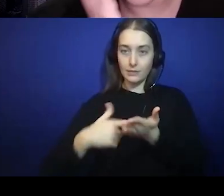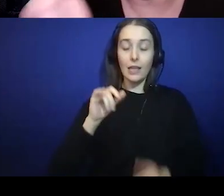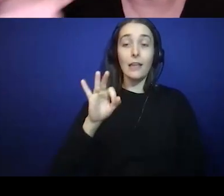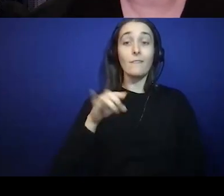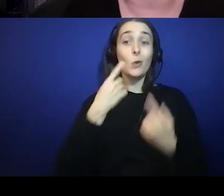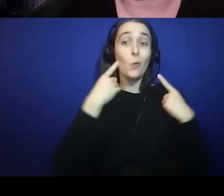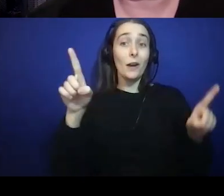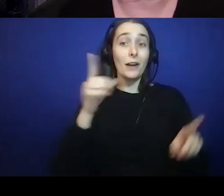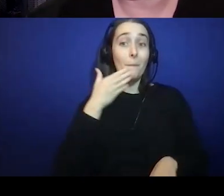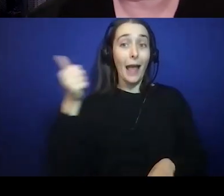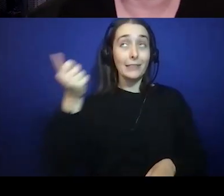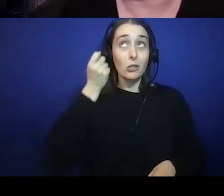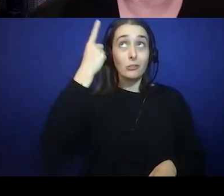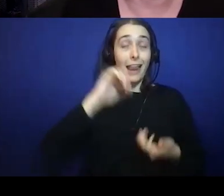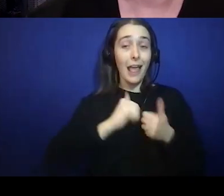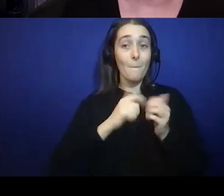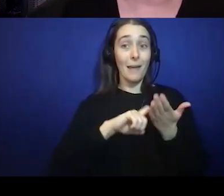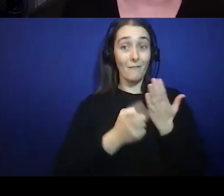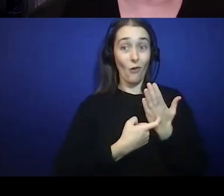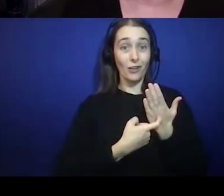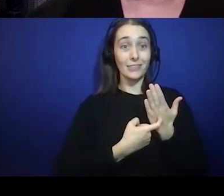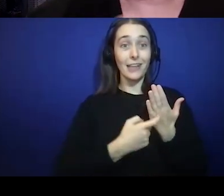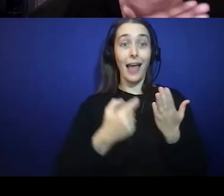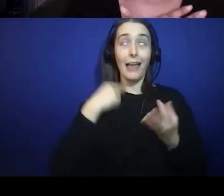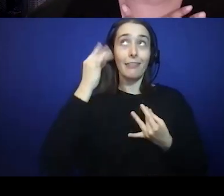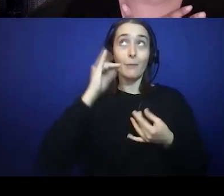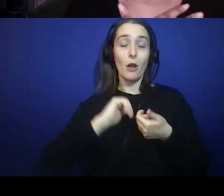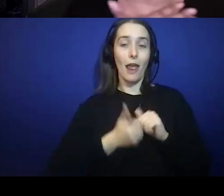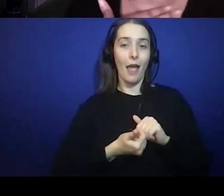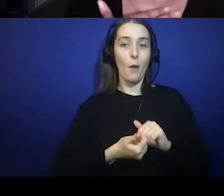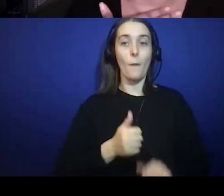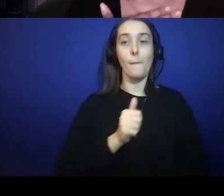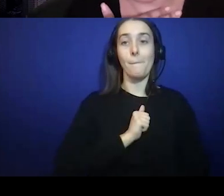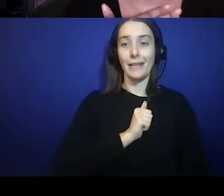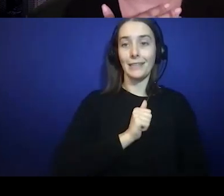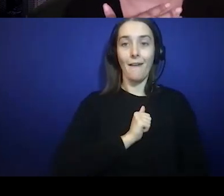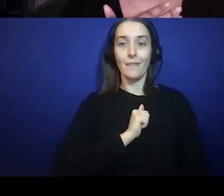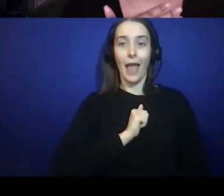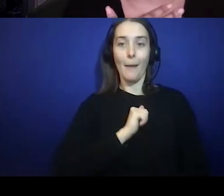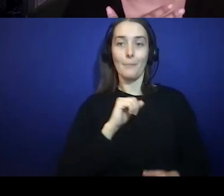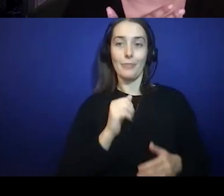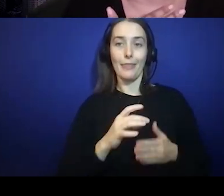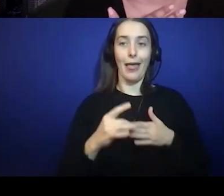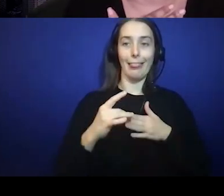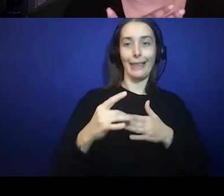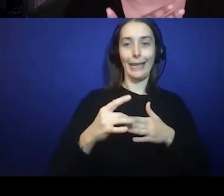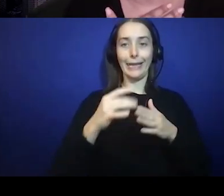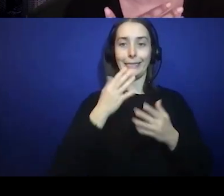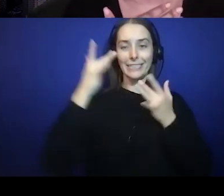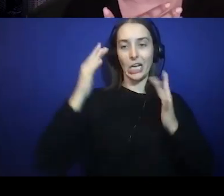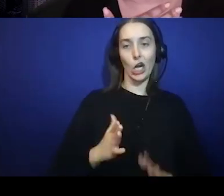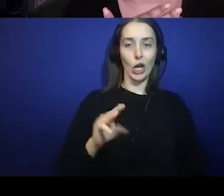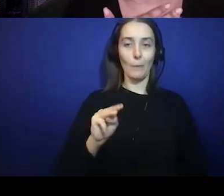metaphors, the way that I used to think about it for myself was that I am the lead singer. I'm the Mariah Carey, I